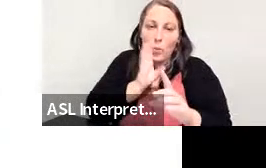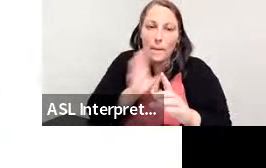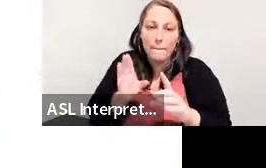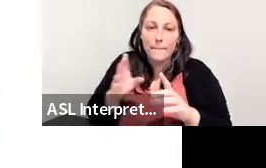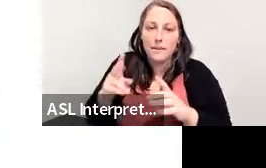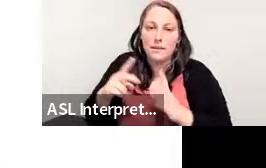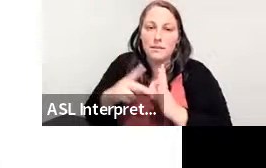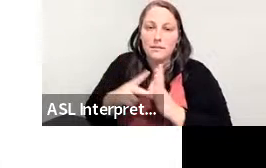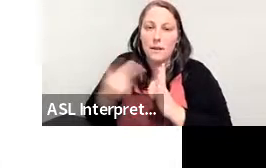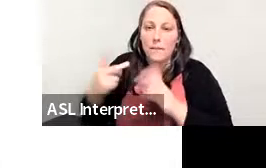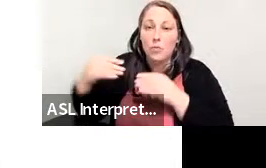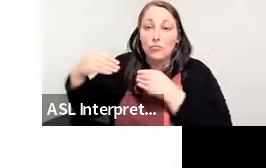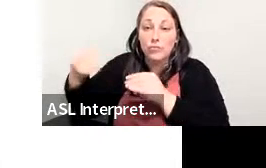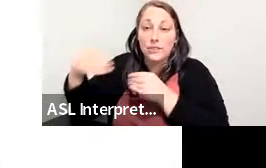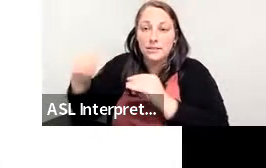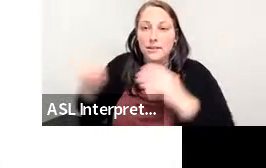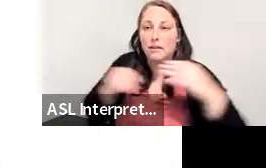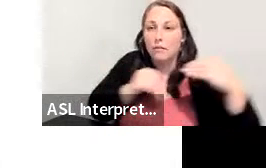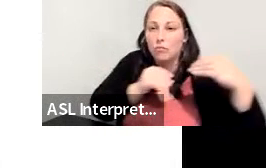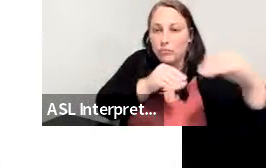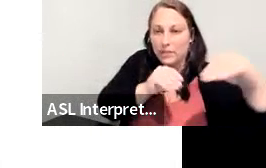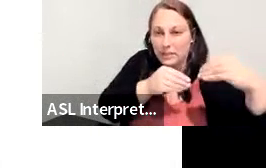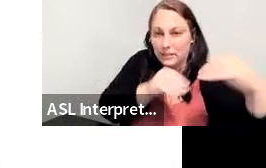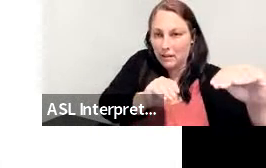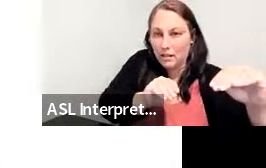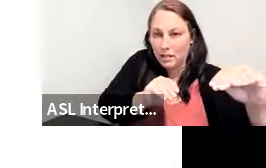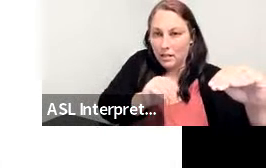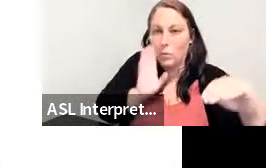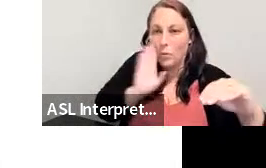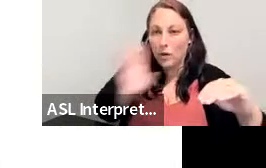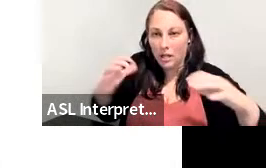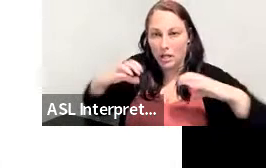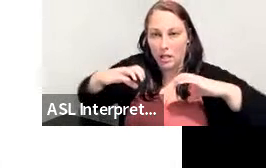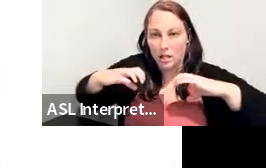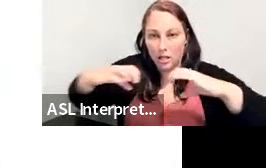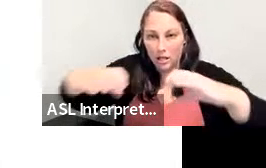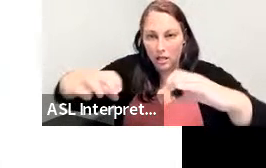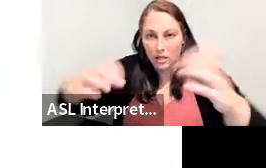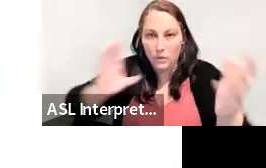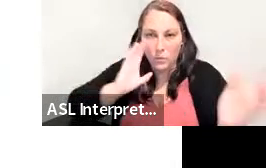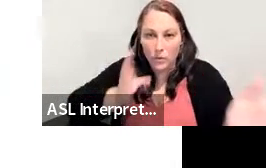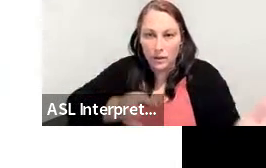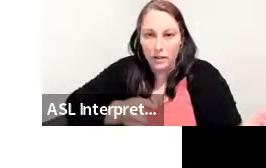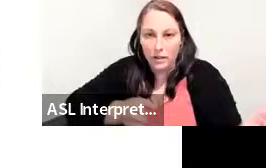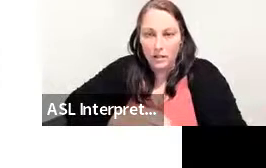Street, I think, from everyone that owns property. Thank you. there. Yeah, yeah.